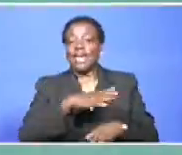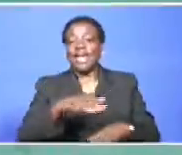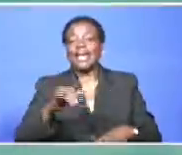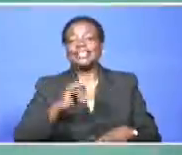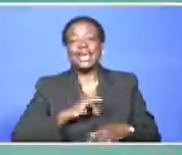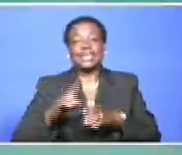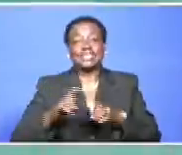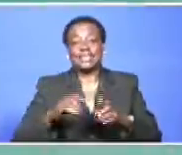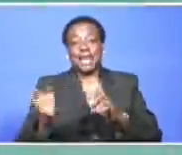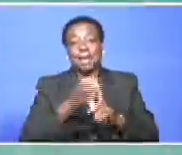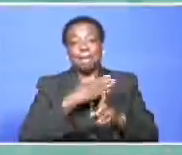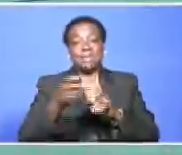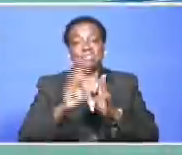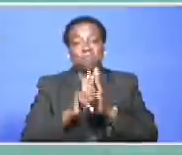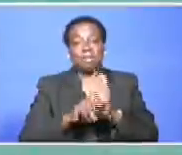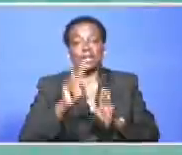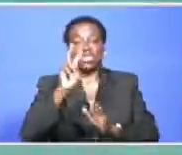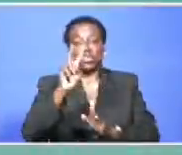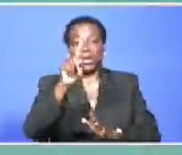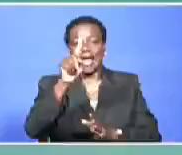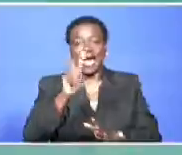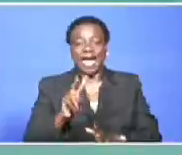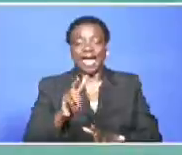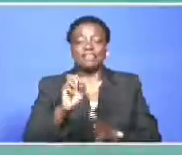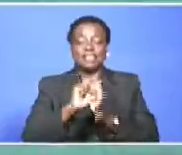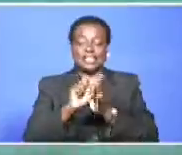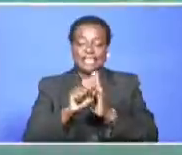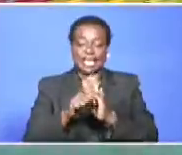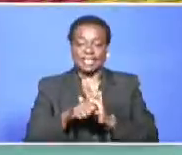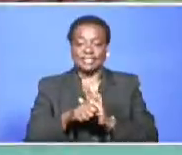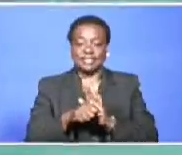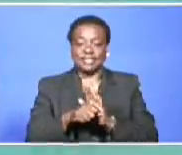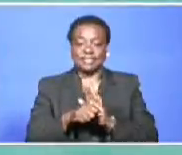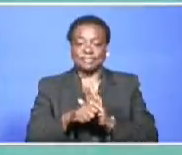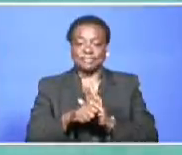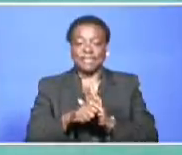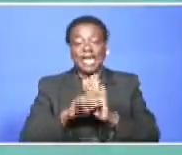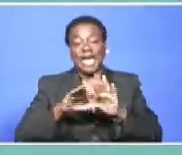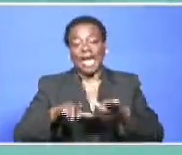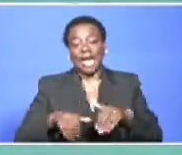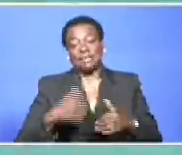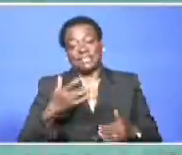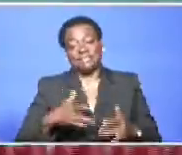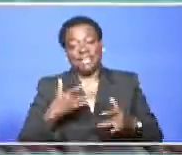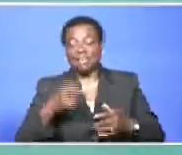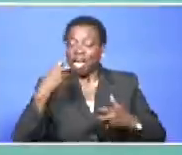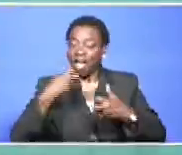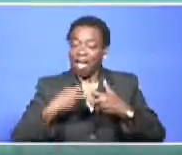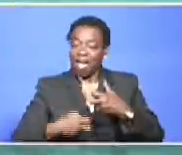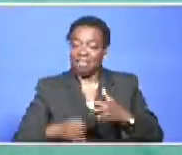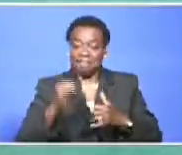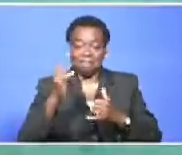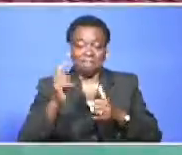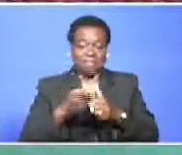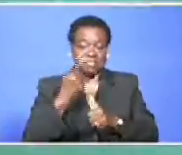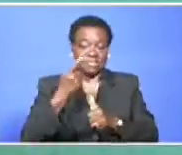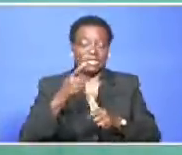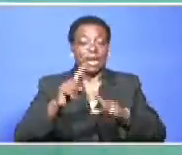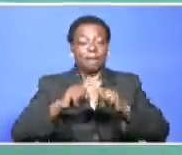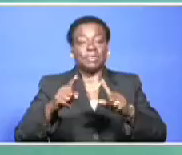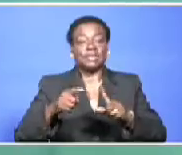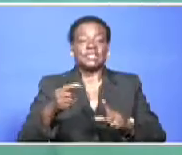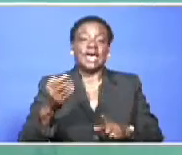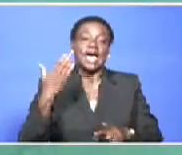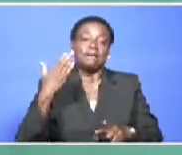by two and a half seconds. So how does it feel? I was tired at first, but then after all